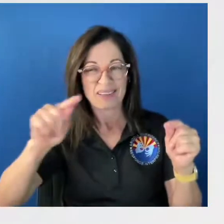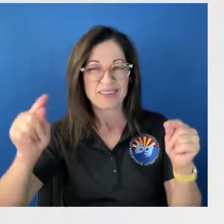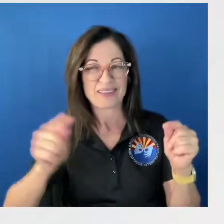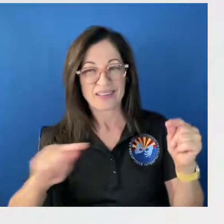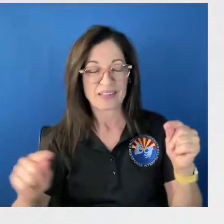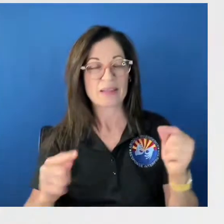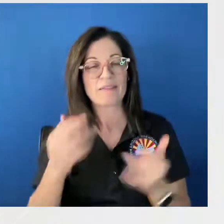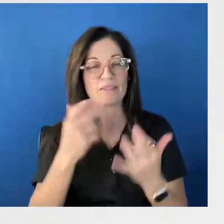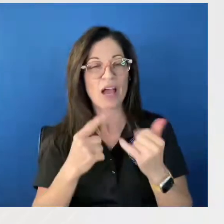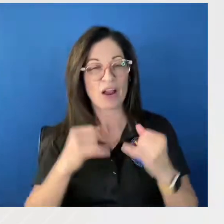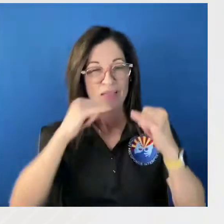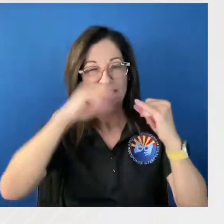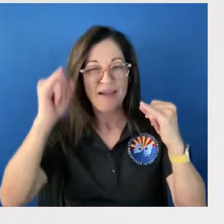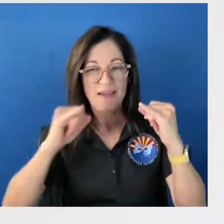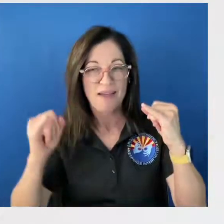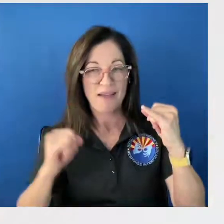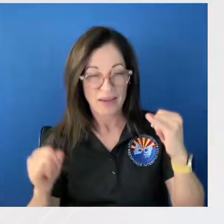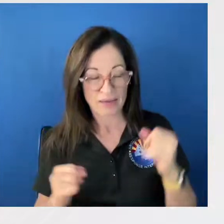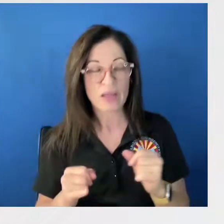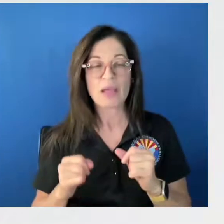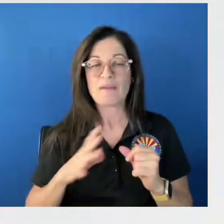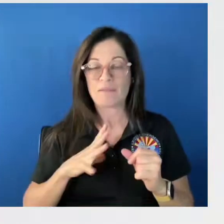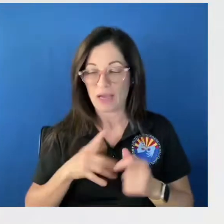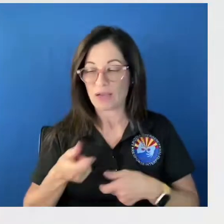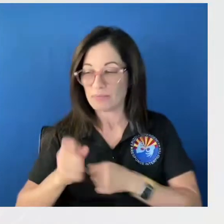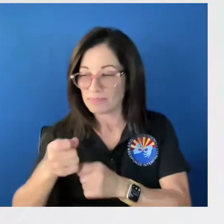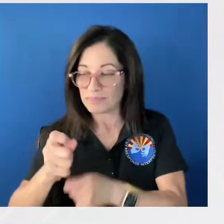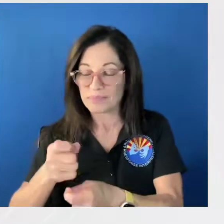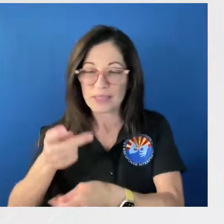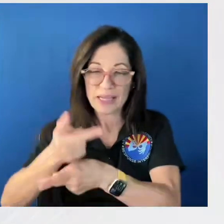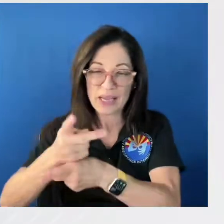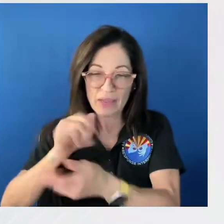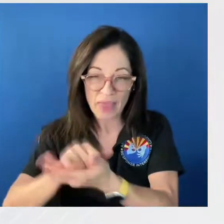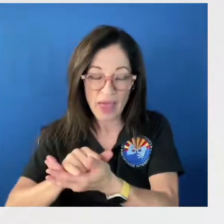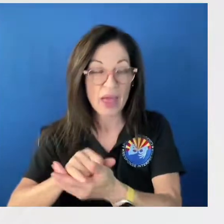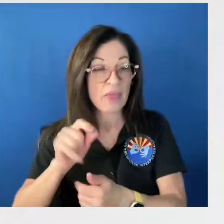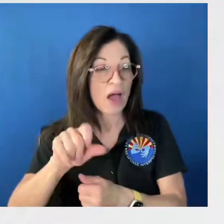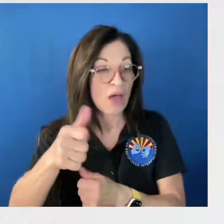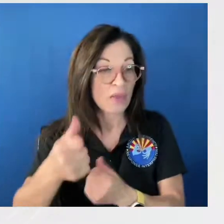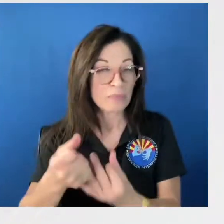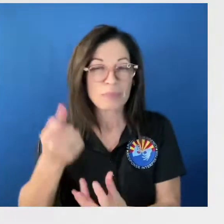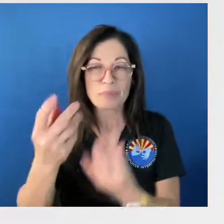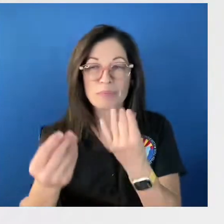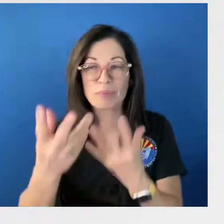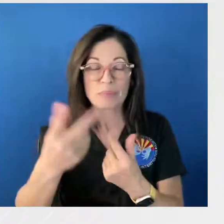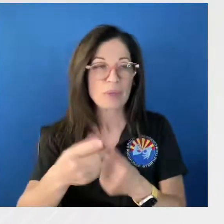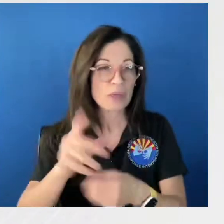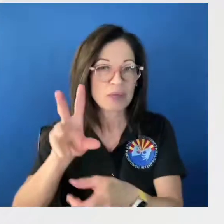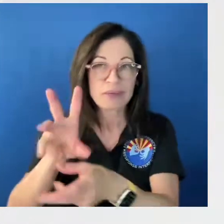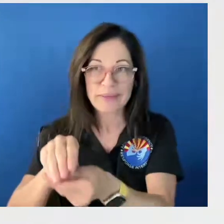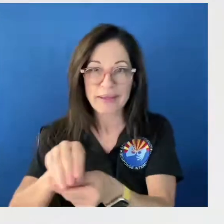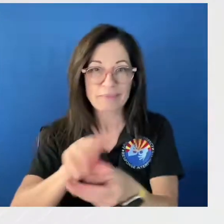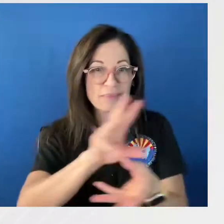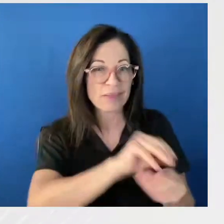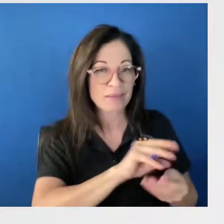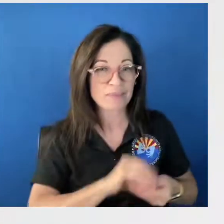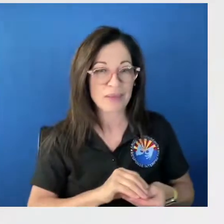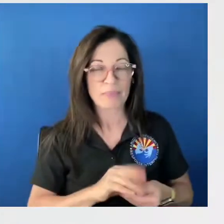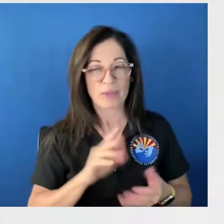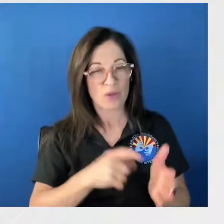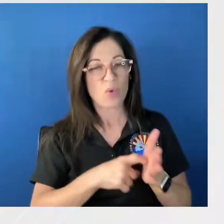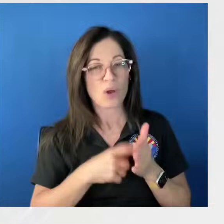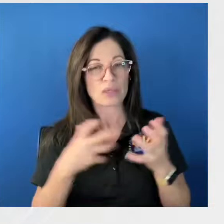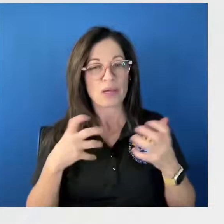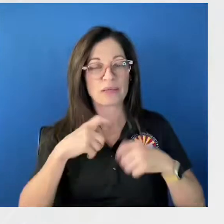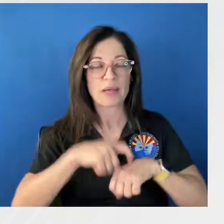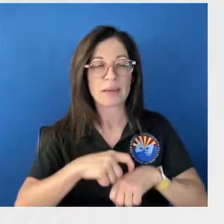just tree pops up over here. They go and get that one, and then another one. So it takes a lot of time. As we come over here, things are looking